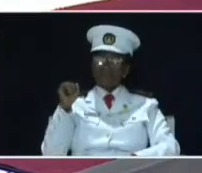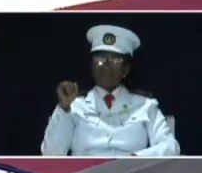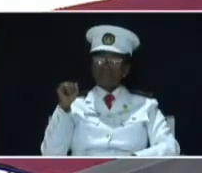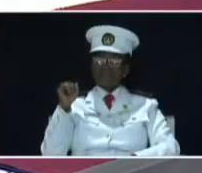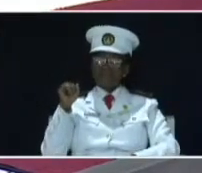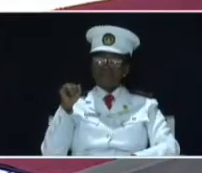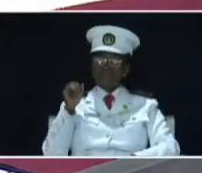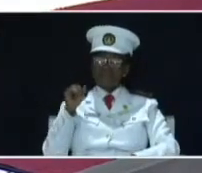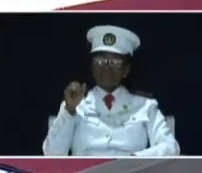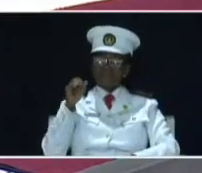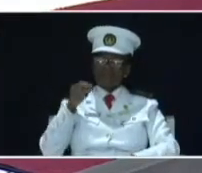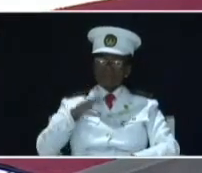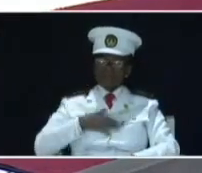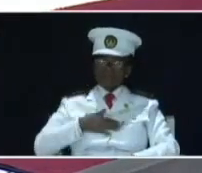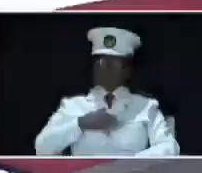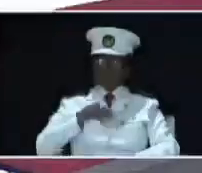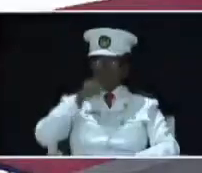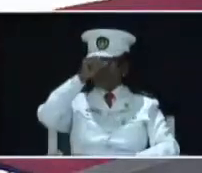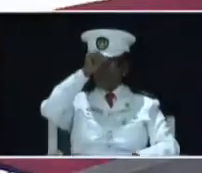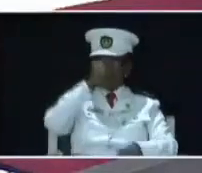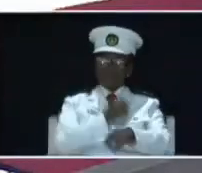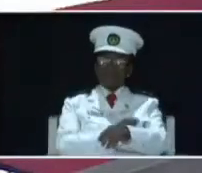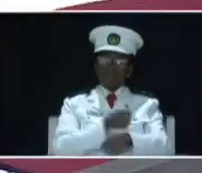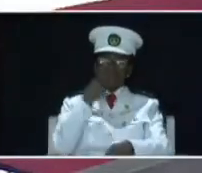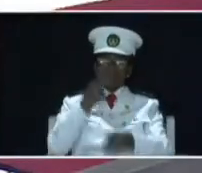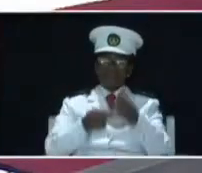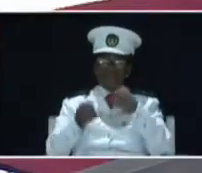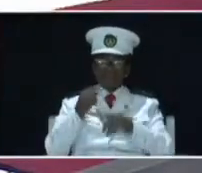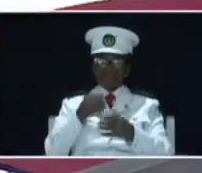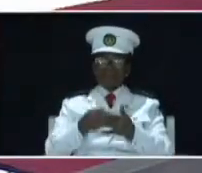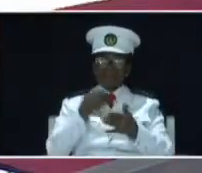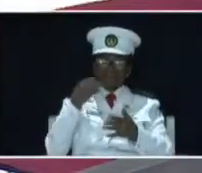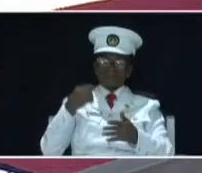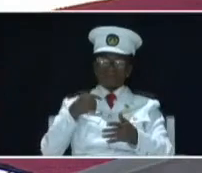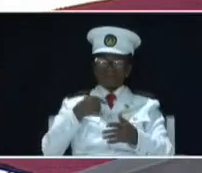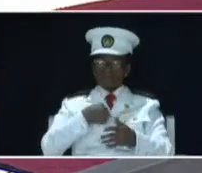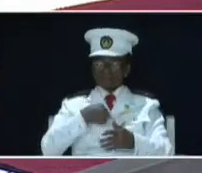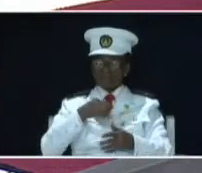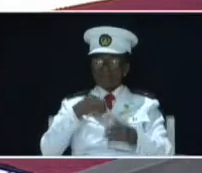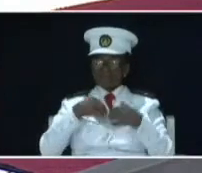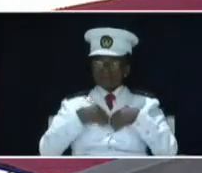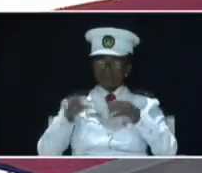My son who came before me had done a great job.